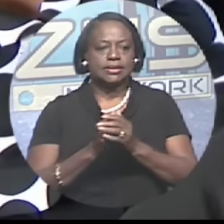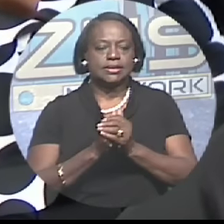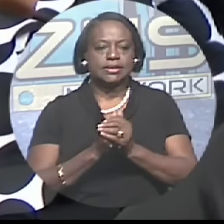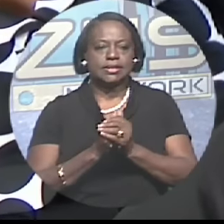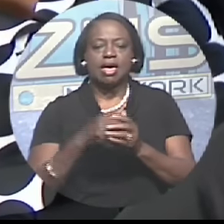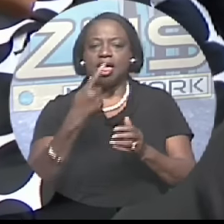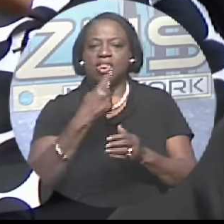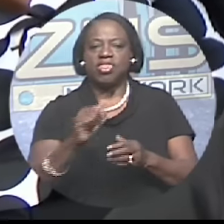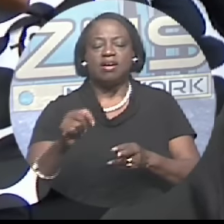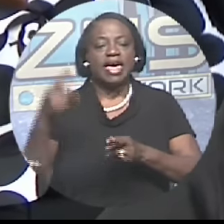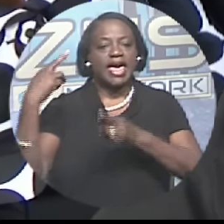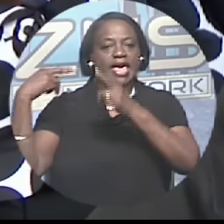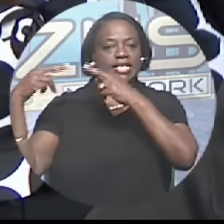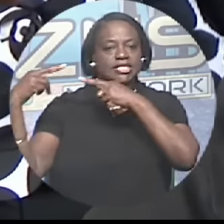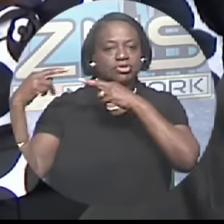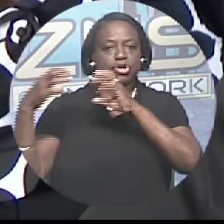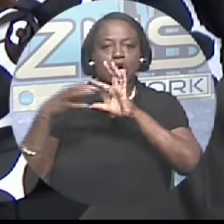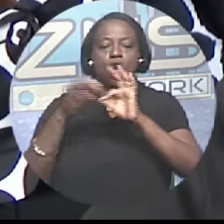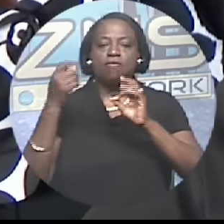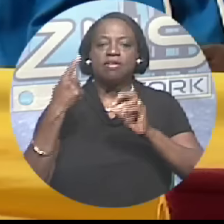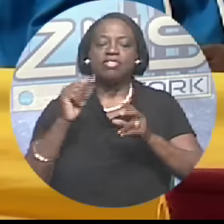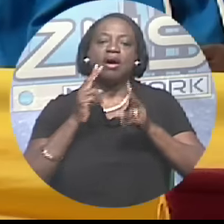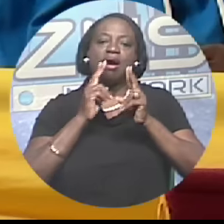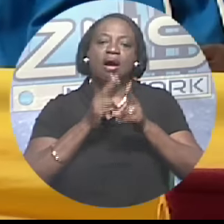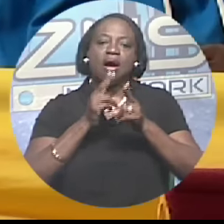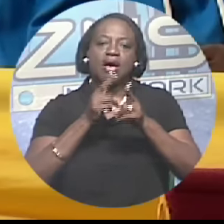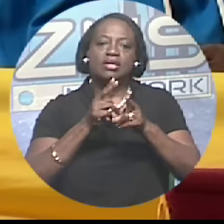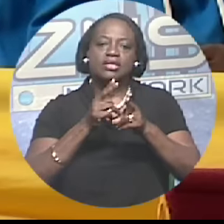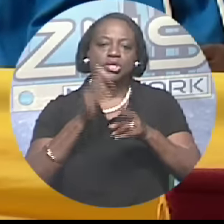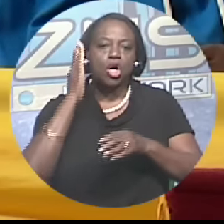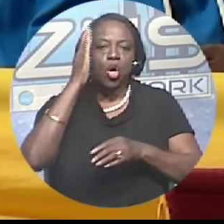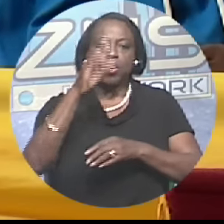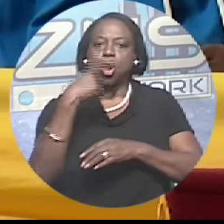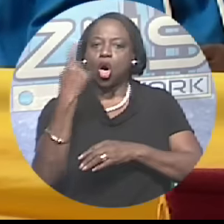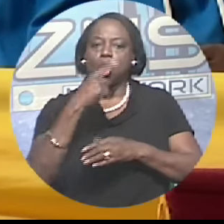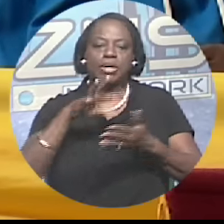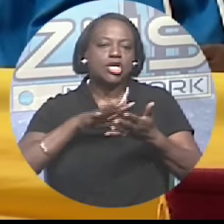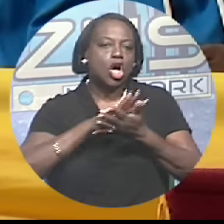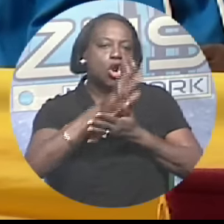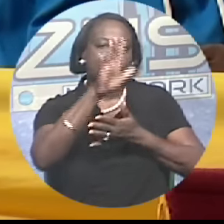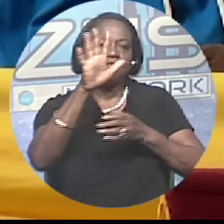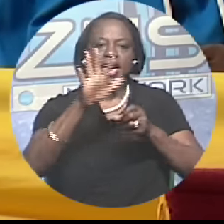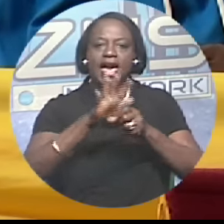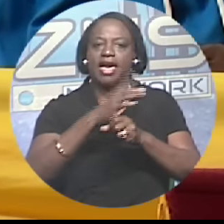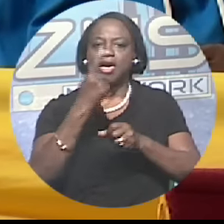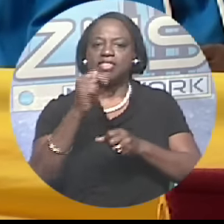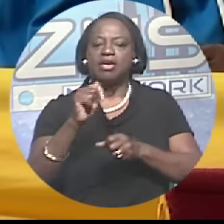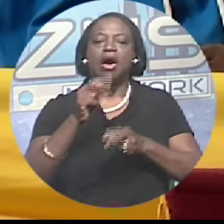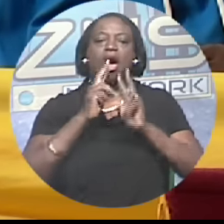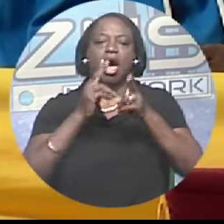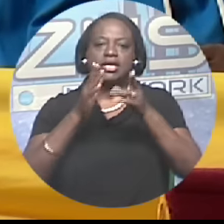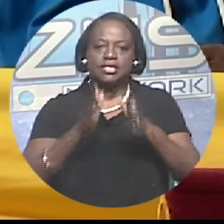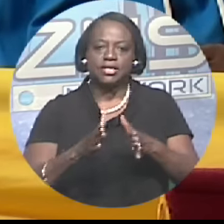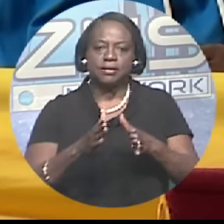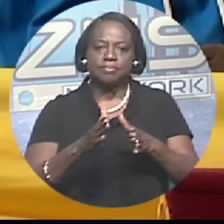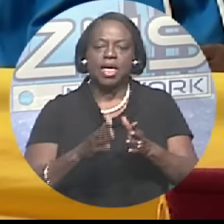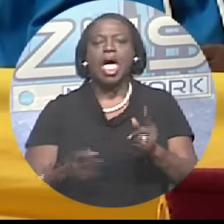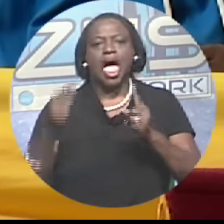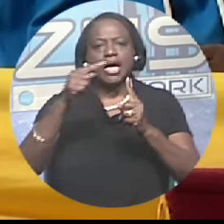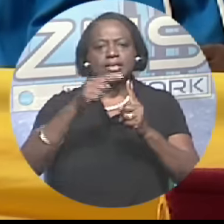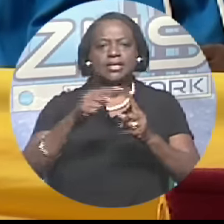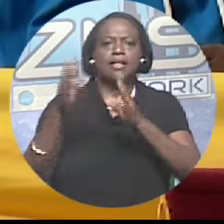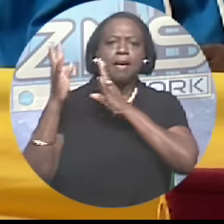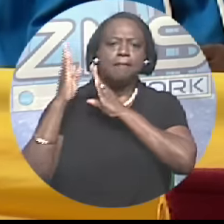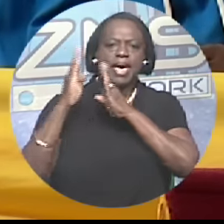the history of the hunt will always glorify the hunter. Until Bahamians